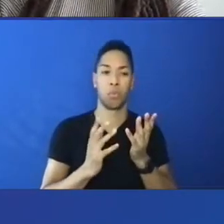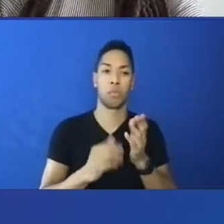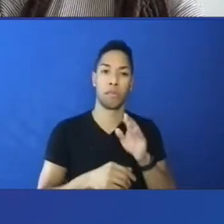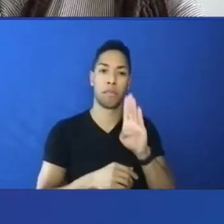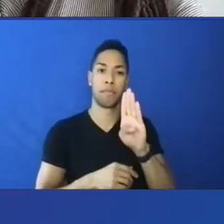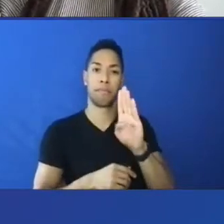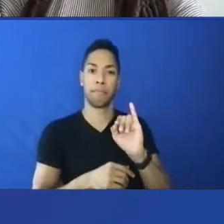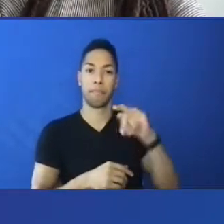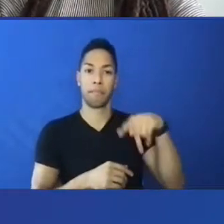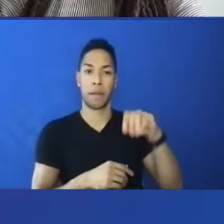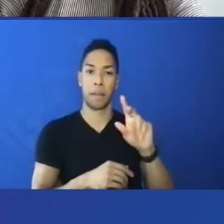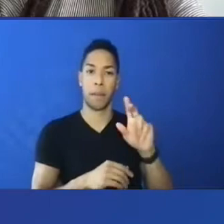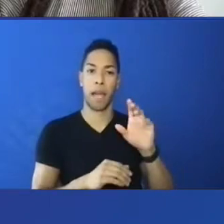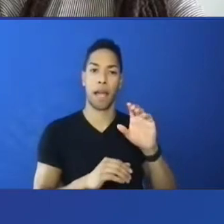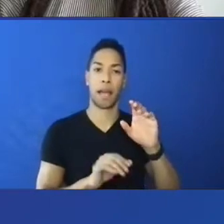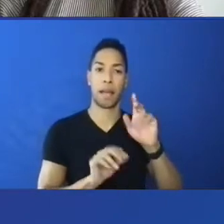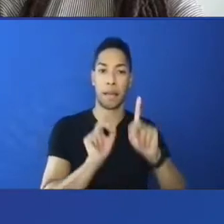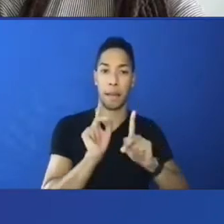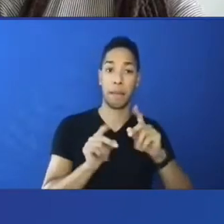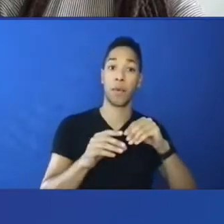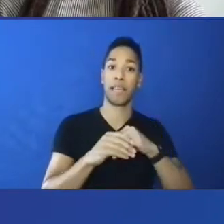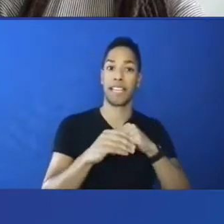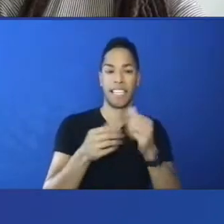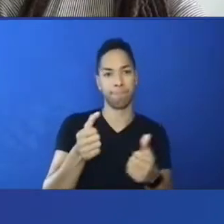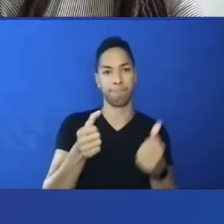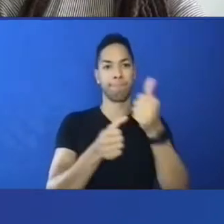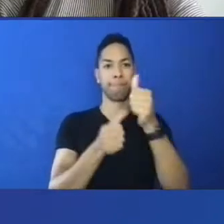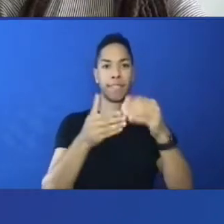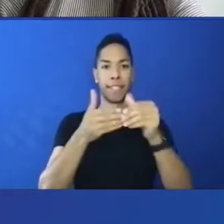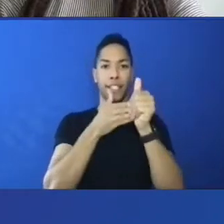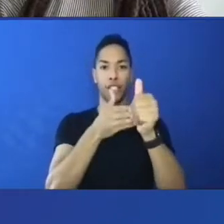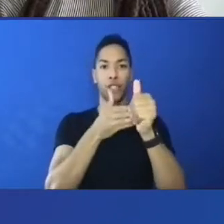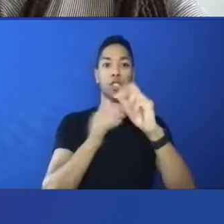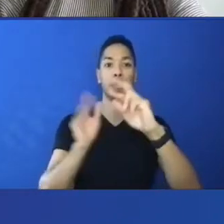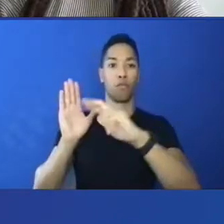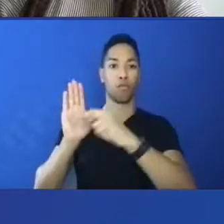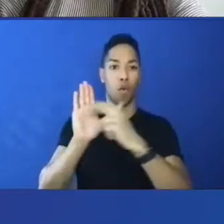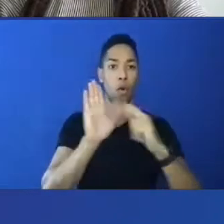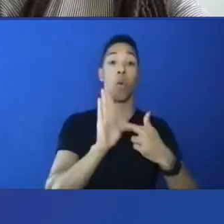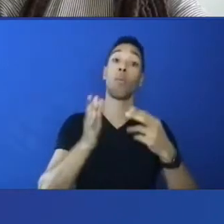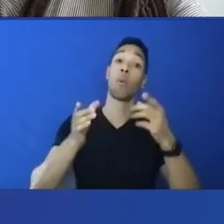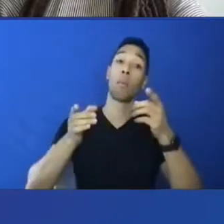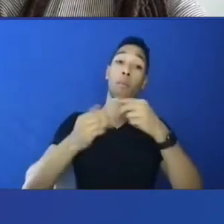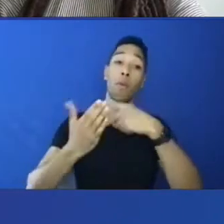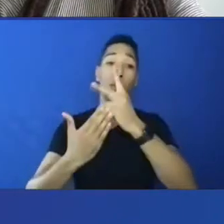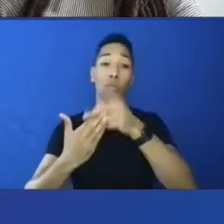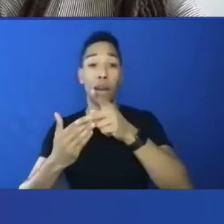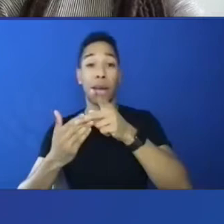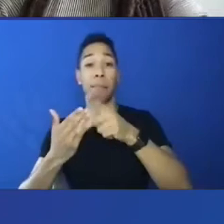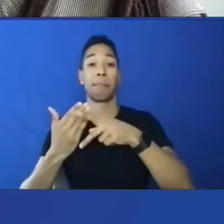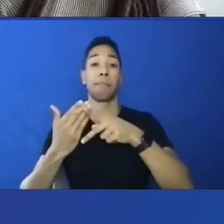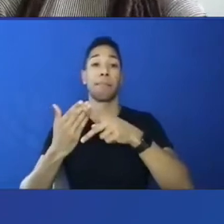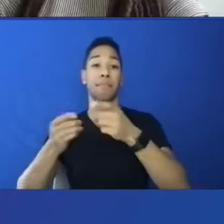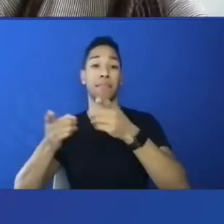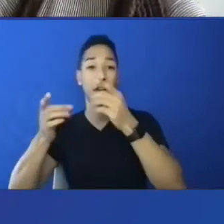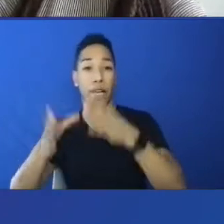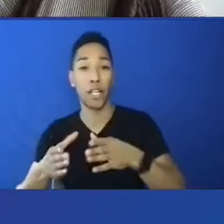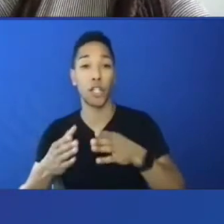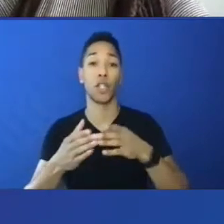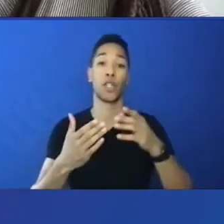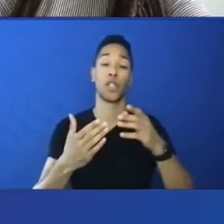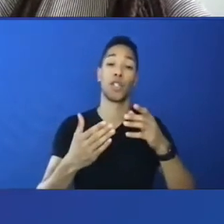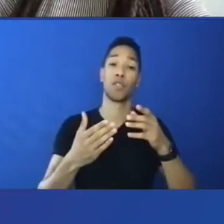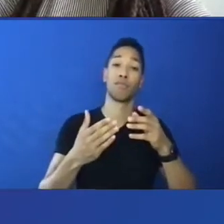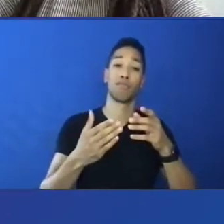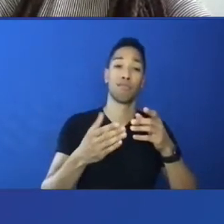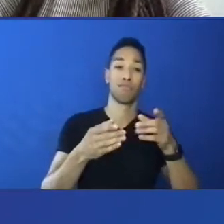BIPOC folks serving in senior leadership, and they're the program director, development director, such as my case, and kind